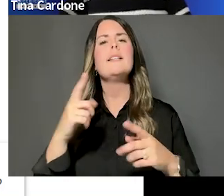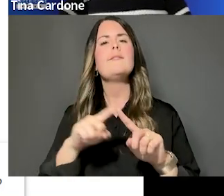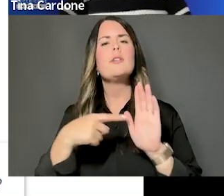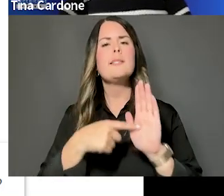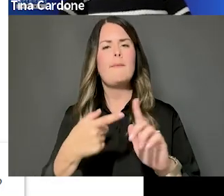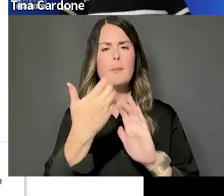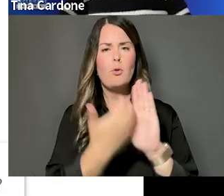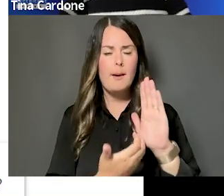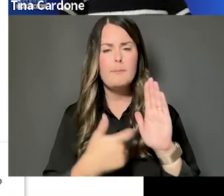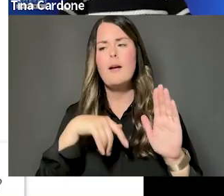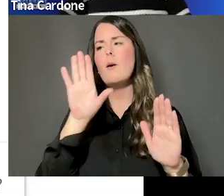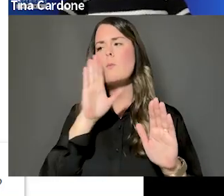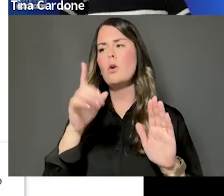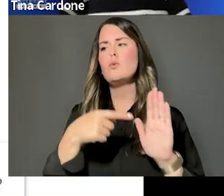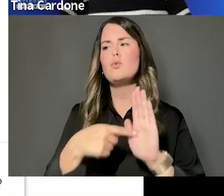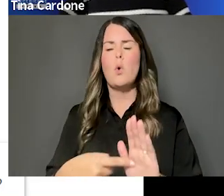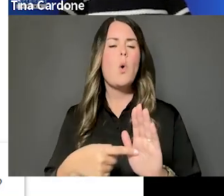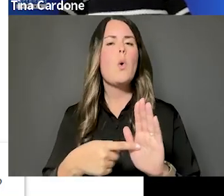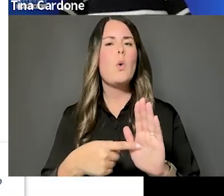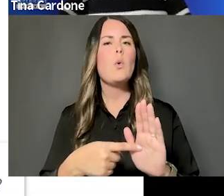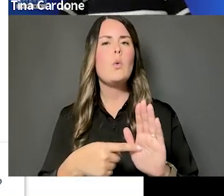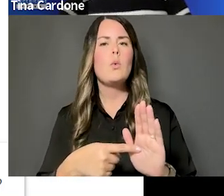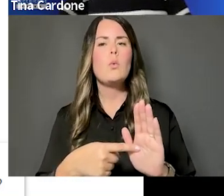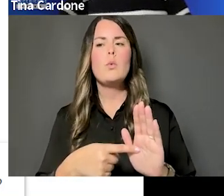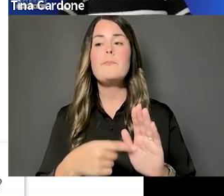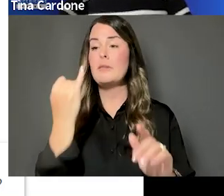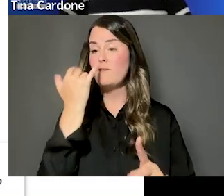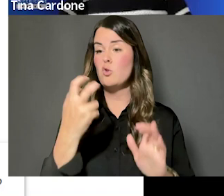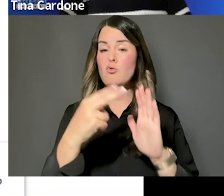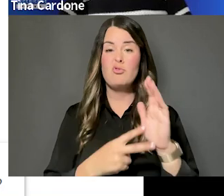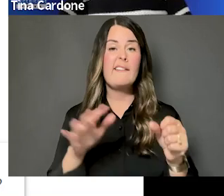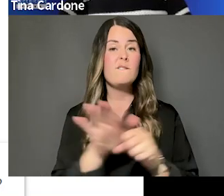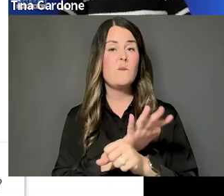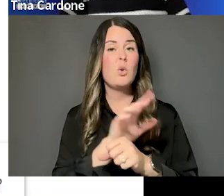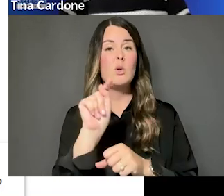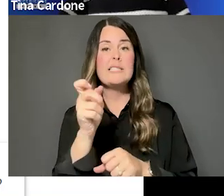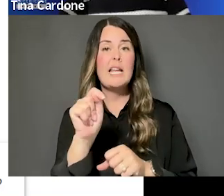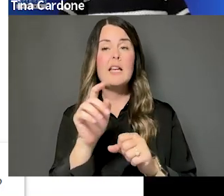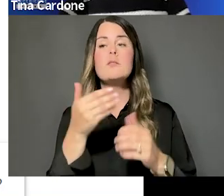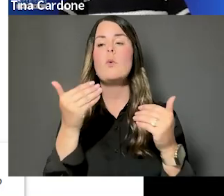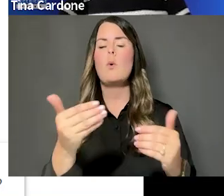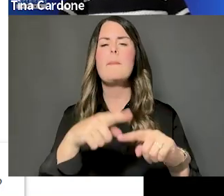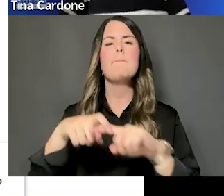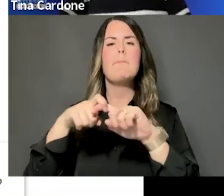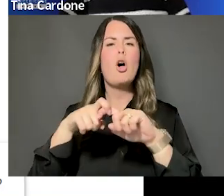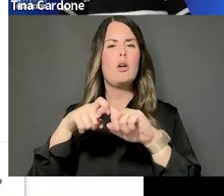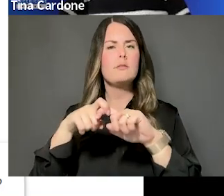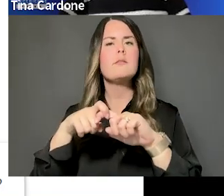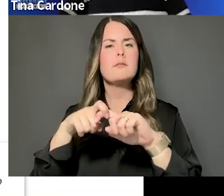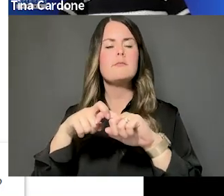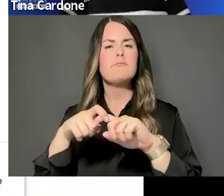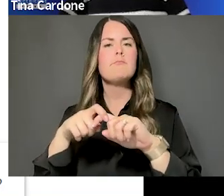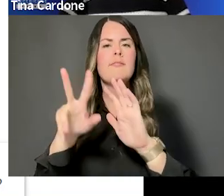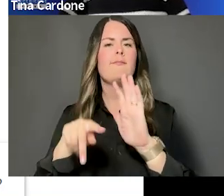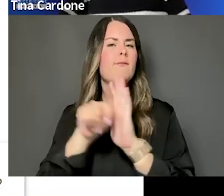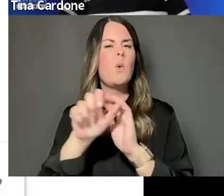contains examples from the curriculum. I will be referencing features of the examples. If you'd like to read the full text, please feel free to pause the video